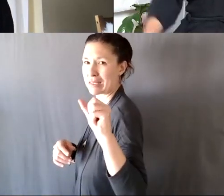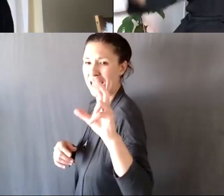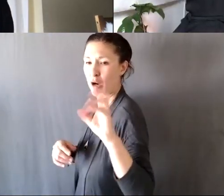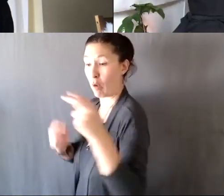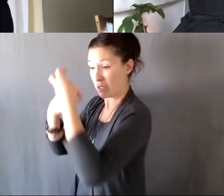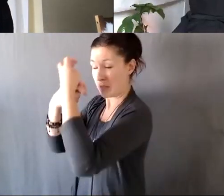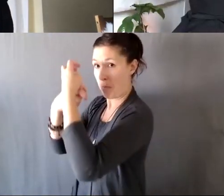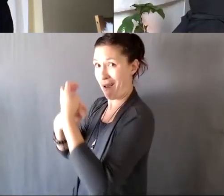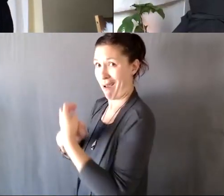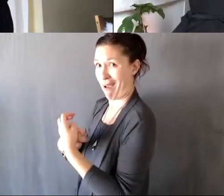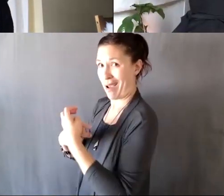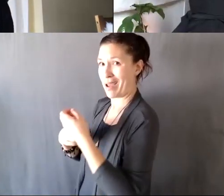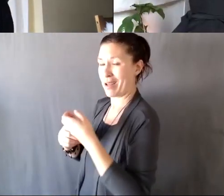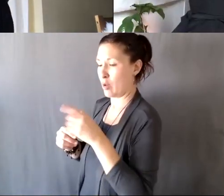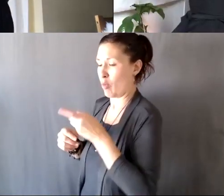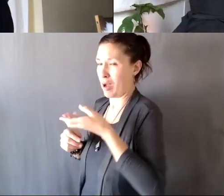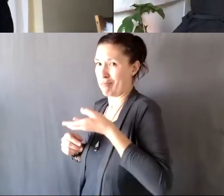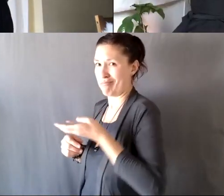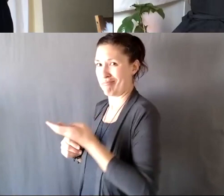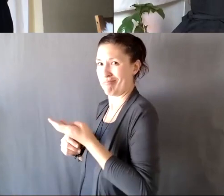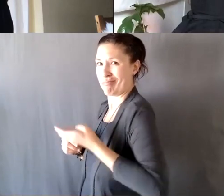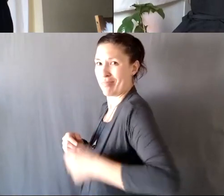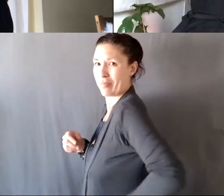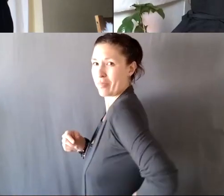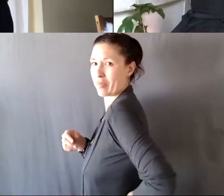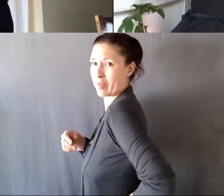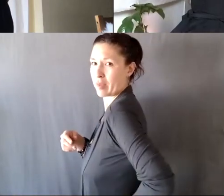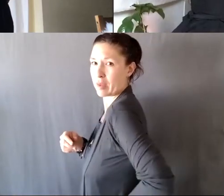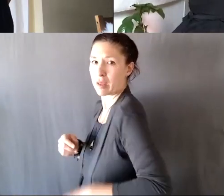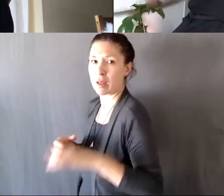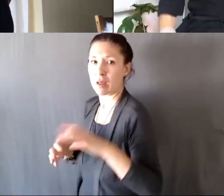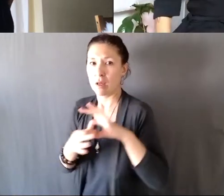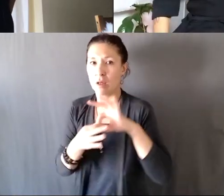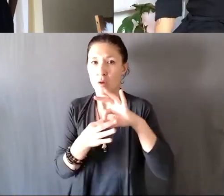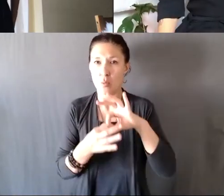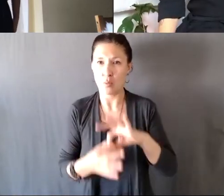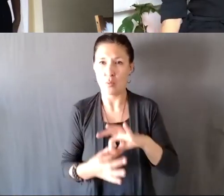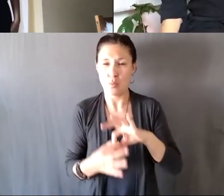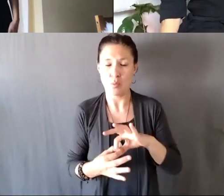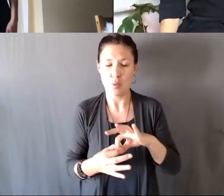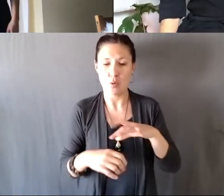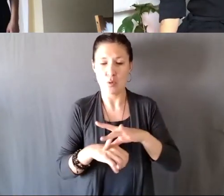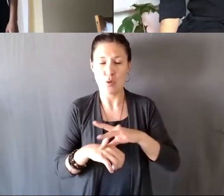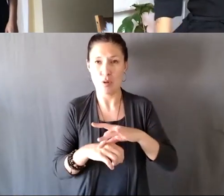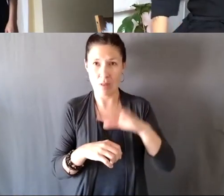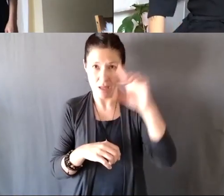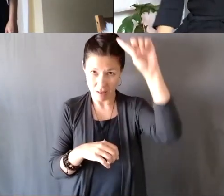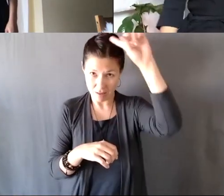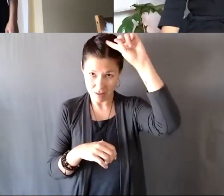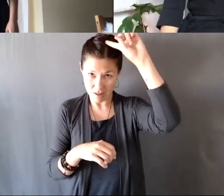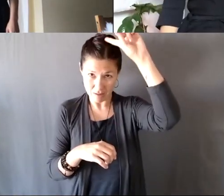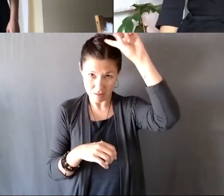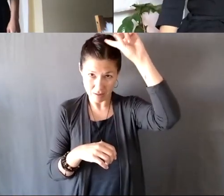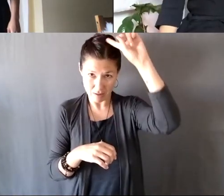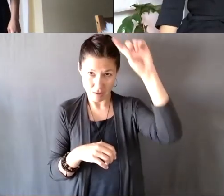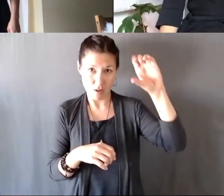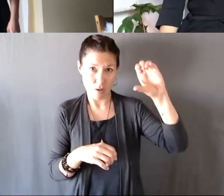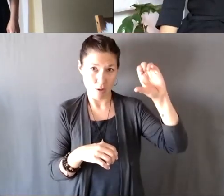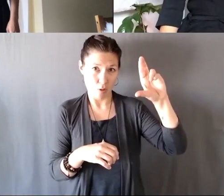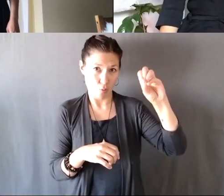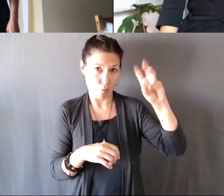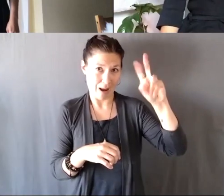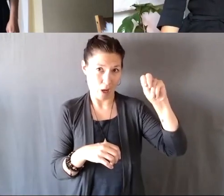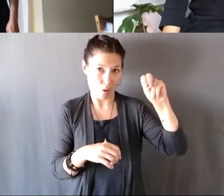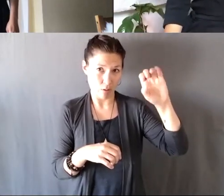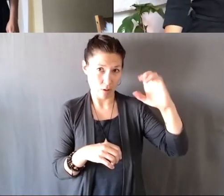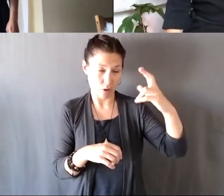your sacrum, the spine is straight, and that the crown chakra is reaching up to the sky. So finding your posture